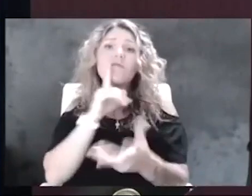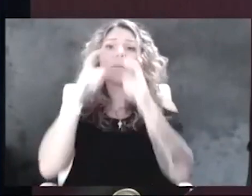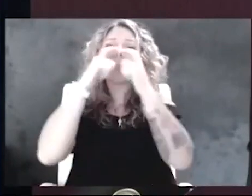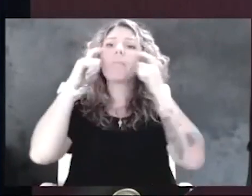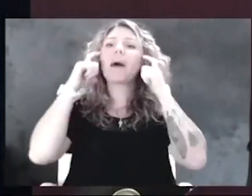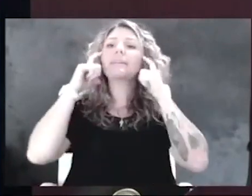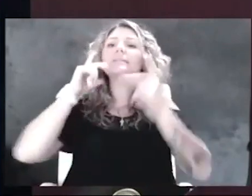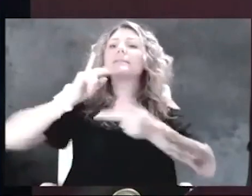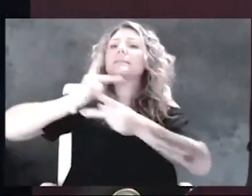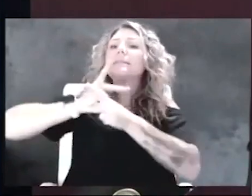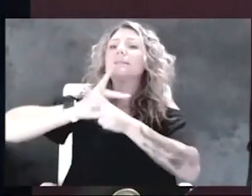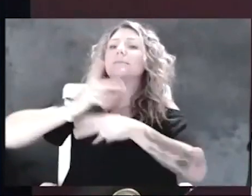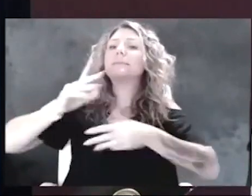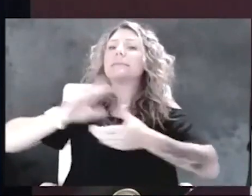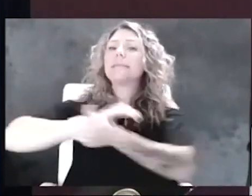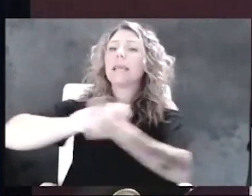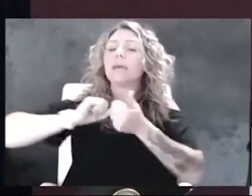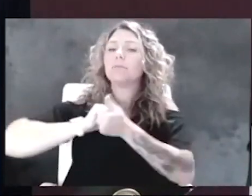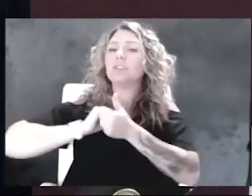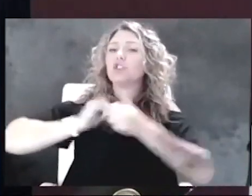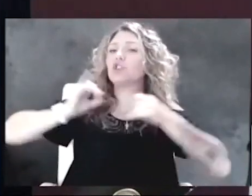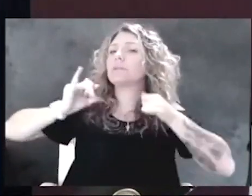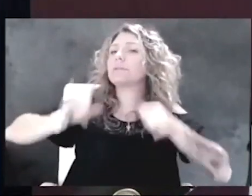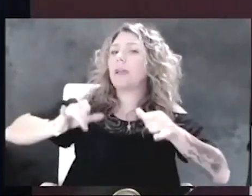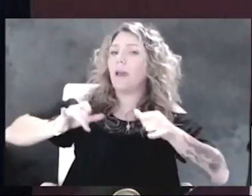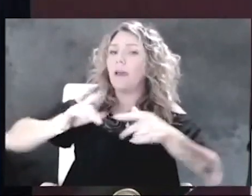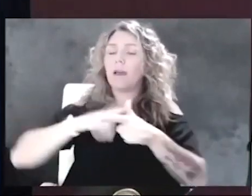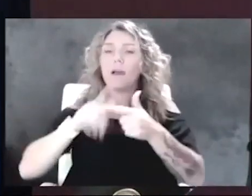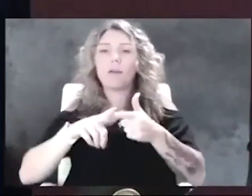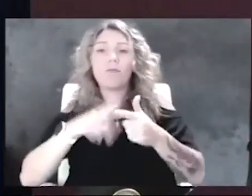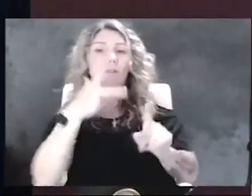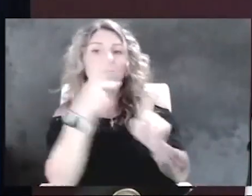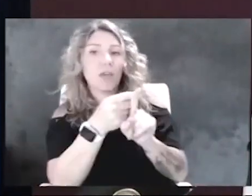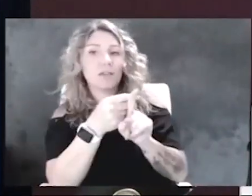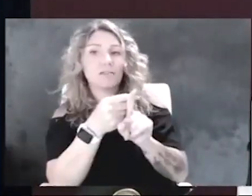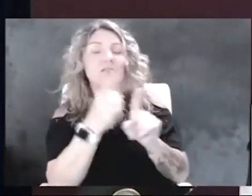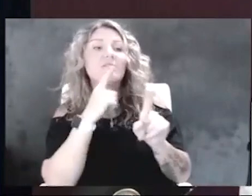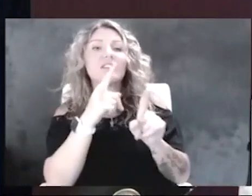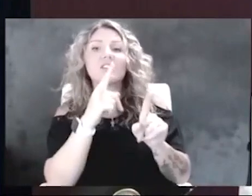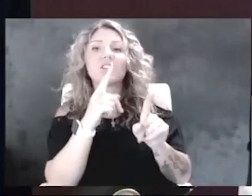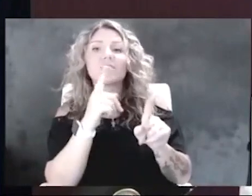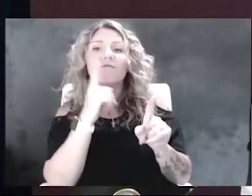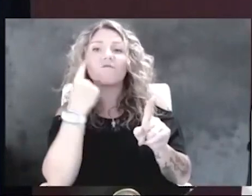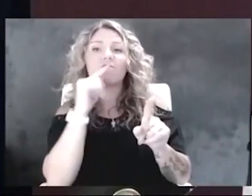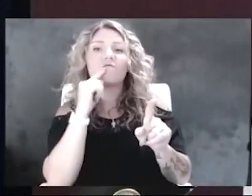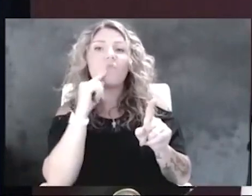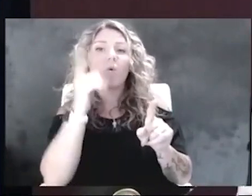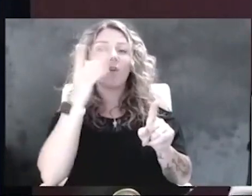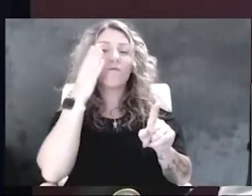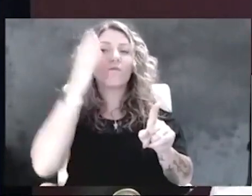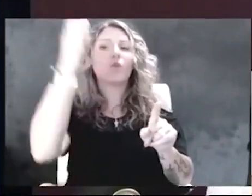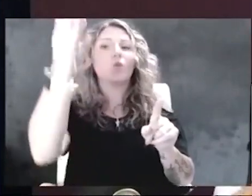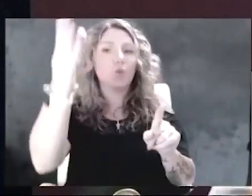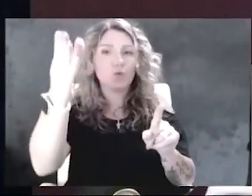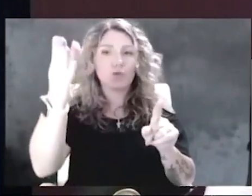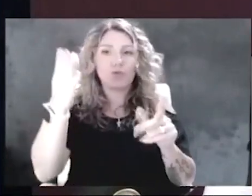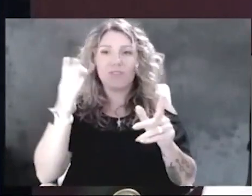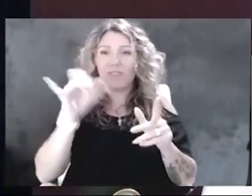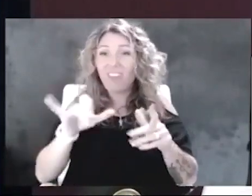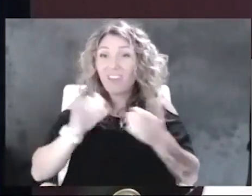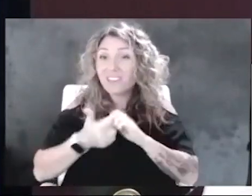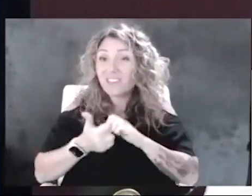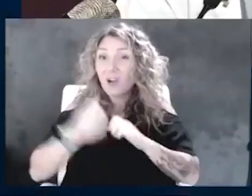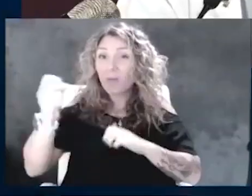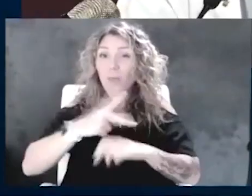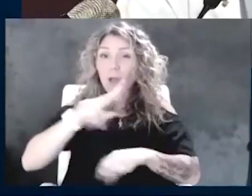temporary basis, while vaccination helps us contain it on a long-term basis, and that's how we get back to normal. And I think right now